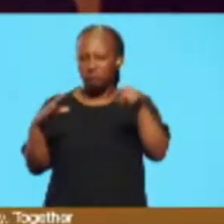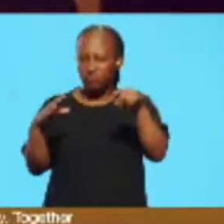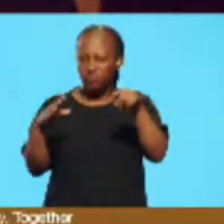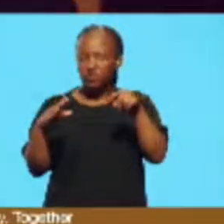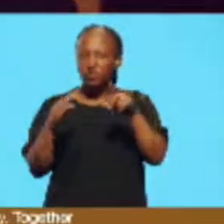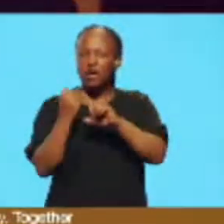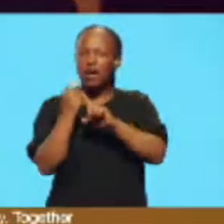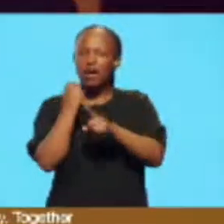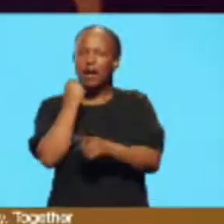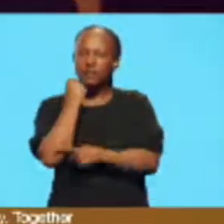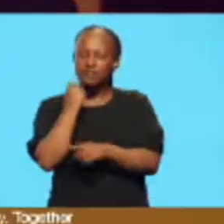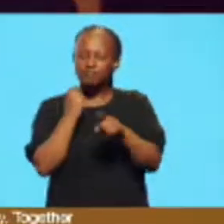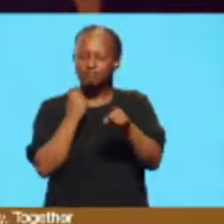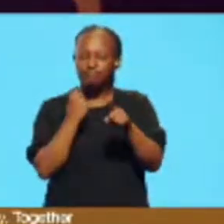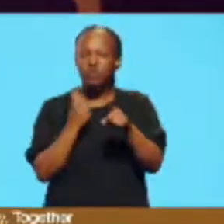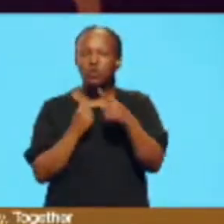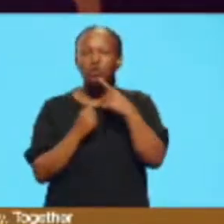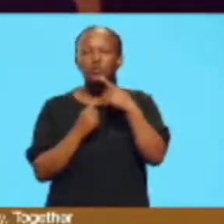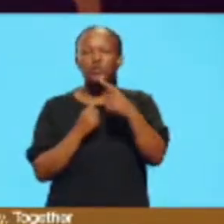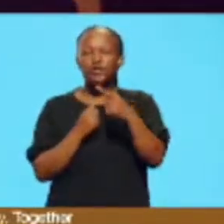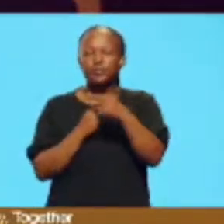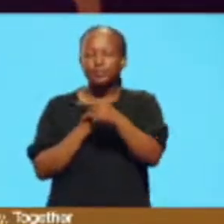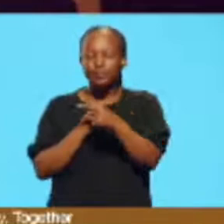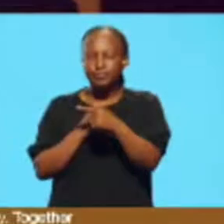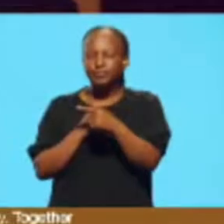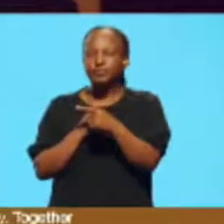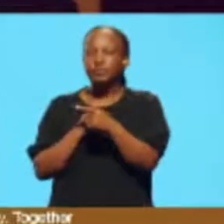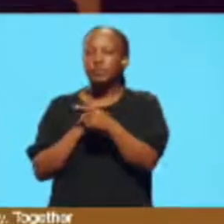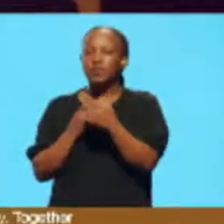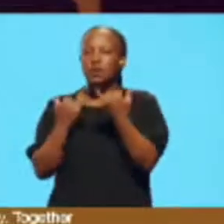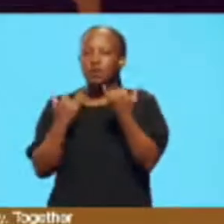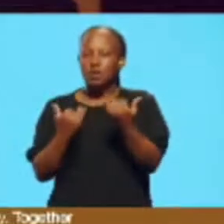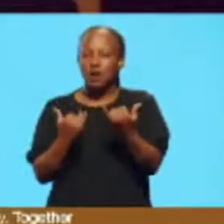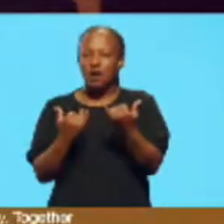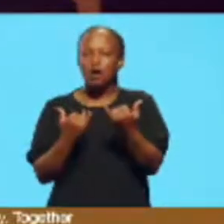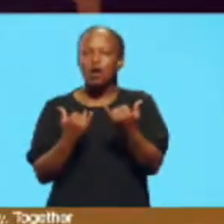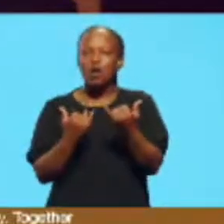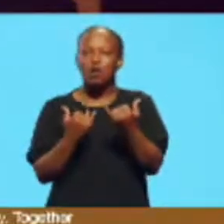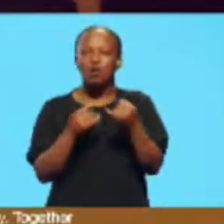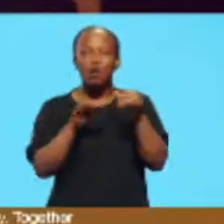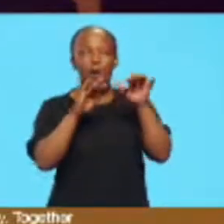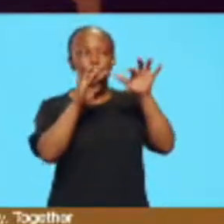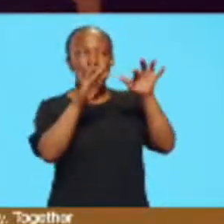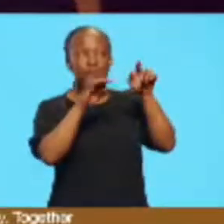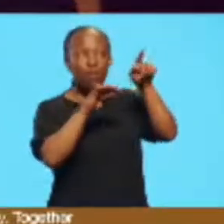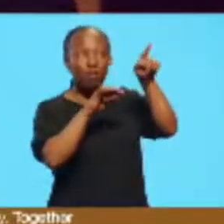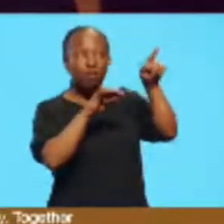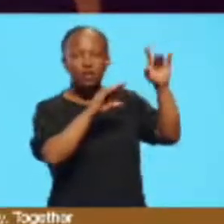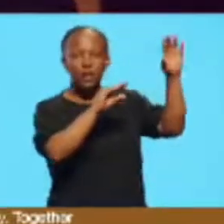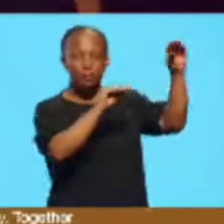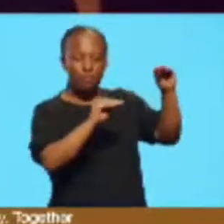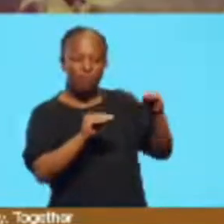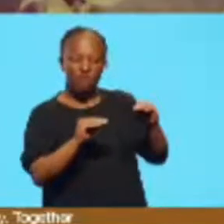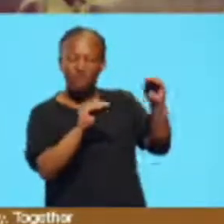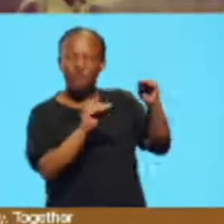is the issue of saying, to what extent is the migration affecting your trends? Thank you very